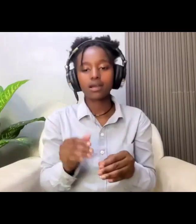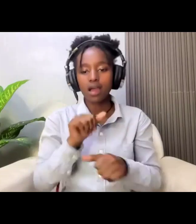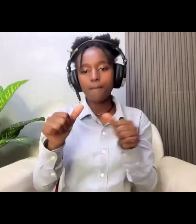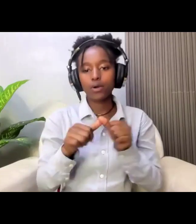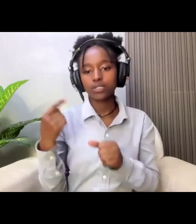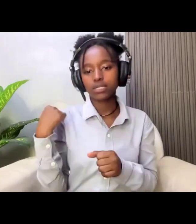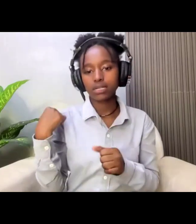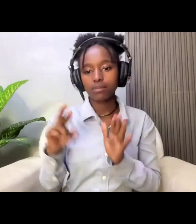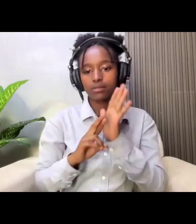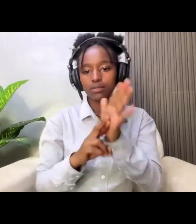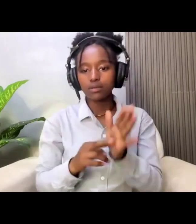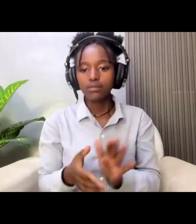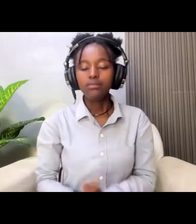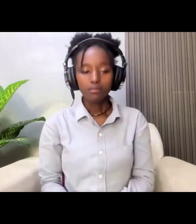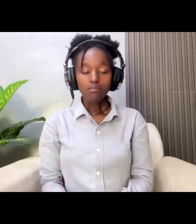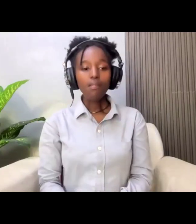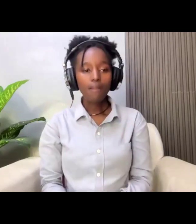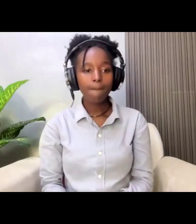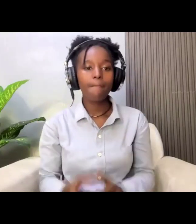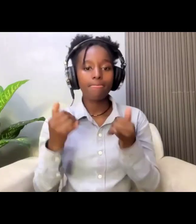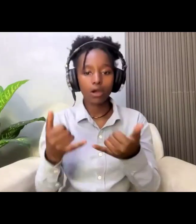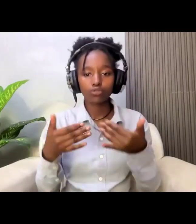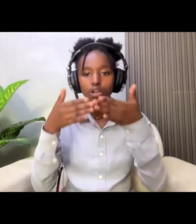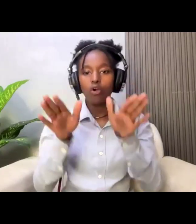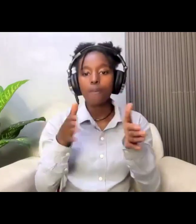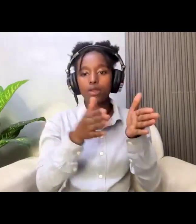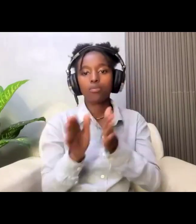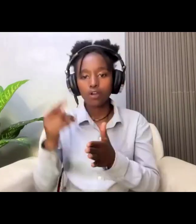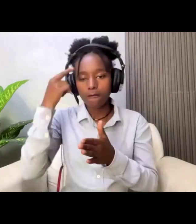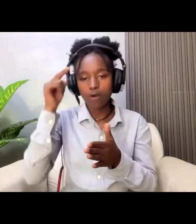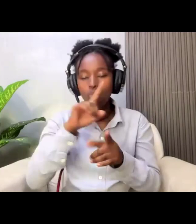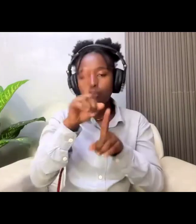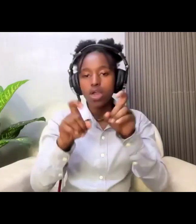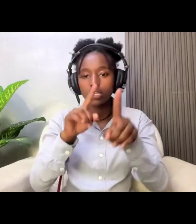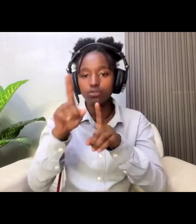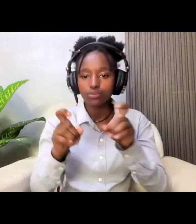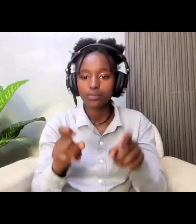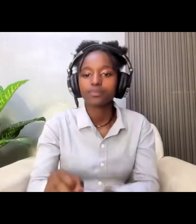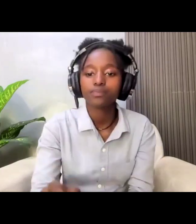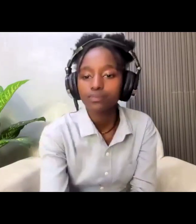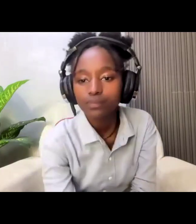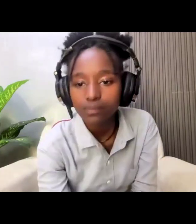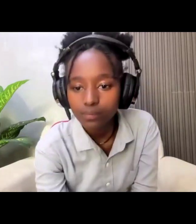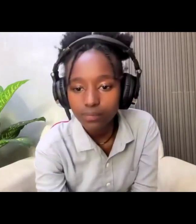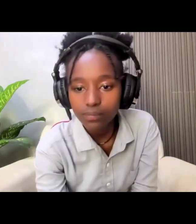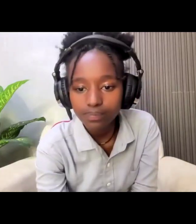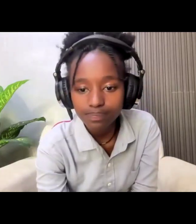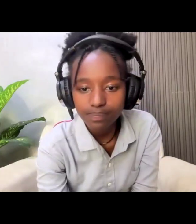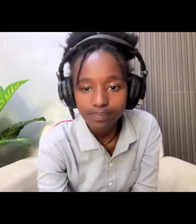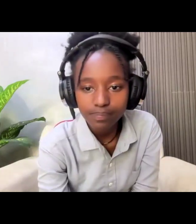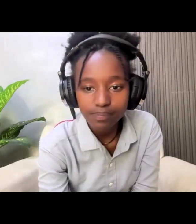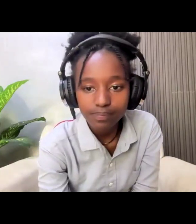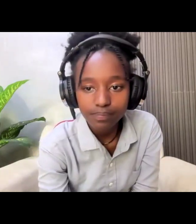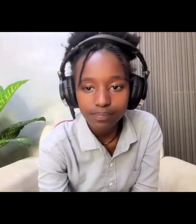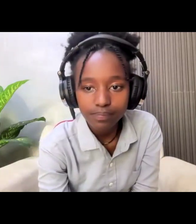I'm going to now open this up for questions that we have generated. Kihembo said we need time for questions when we